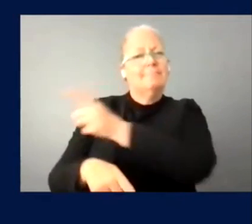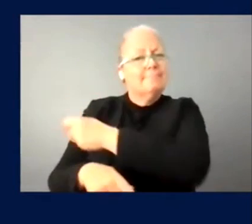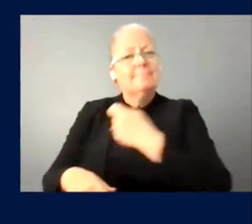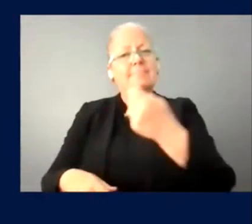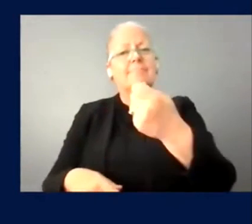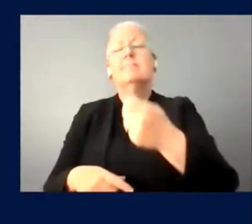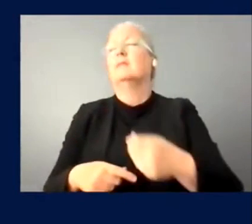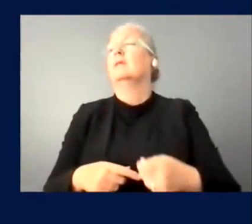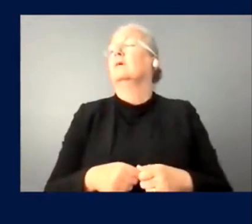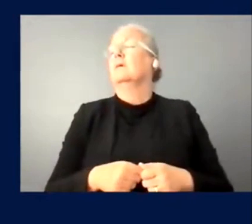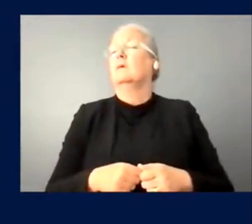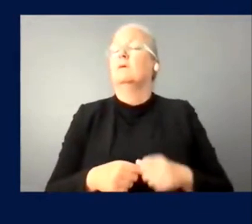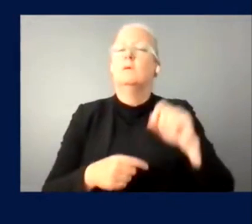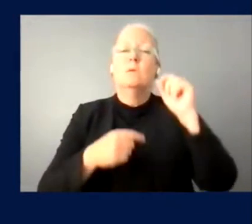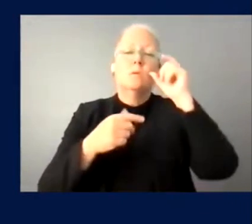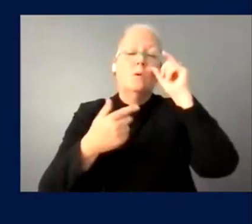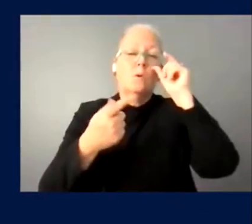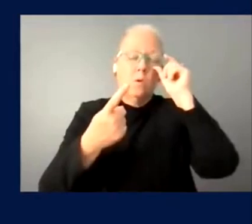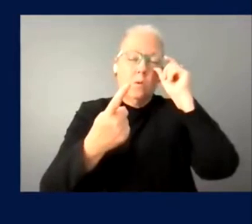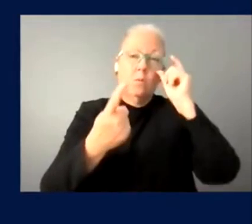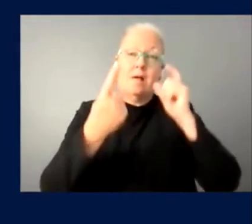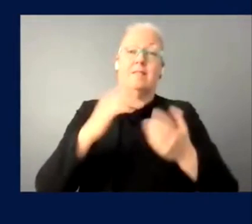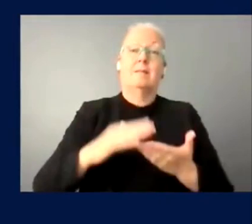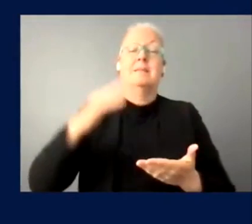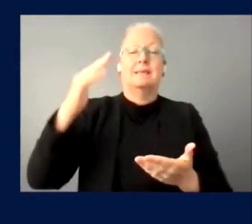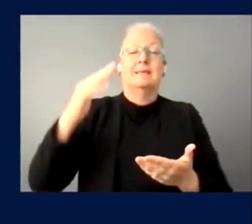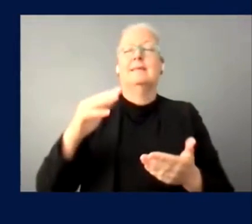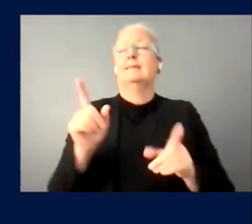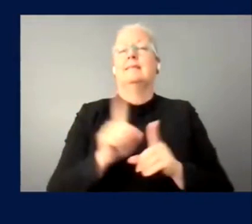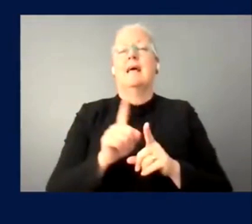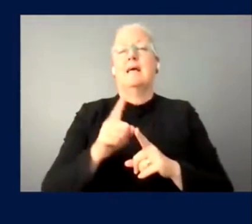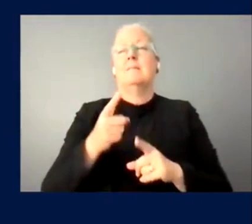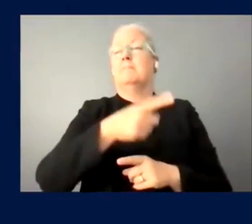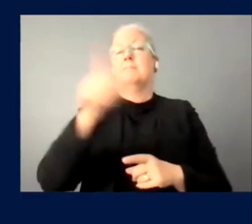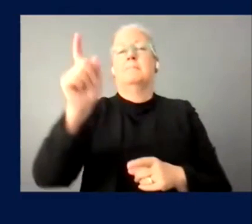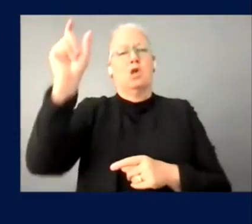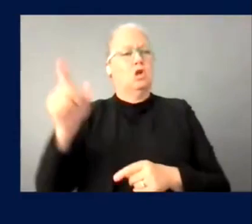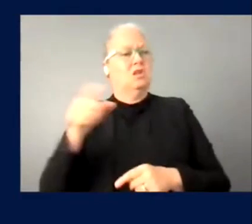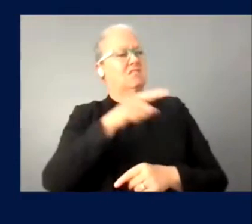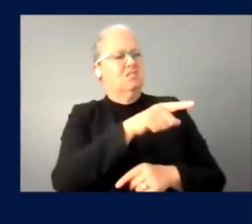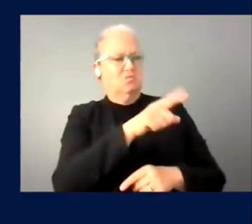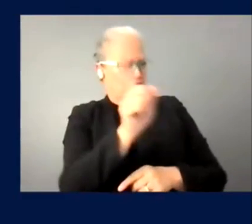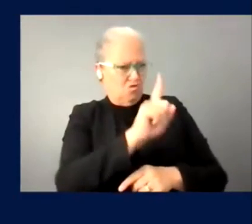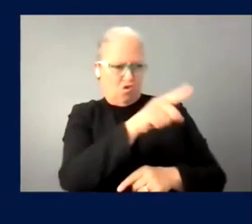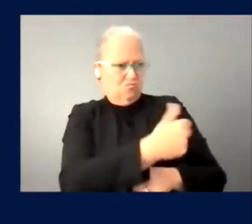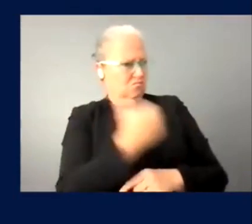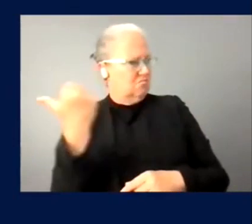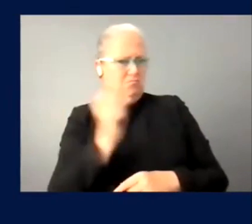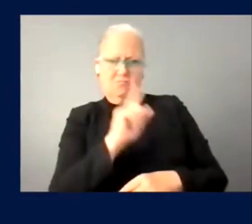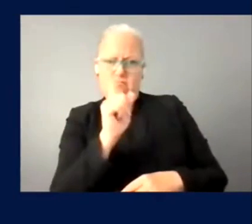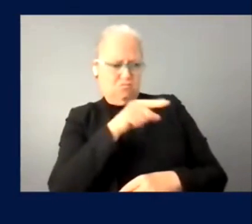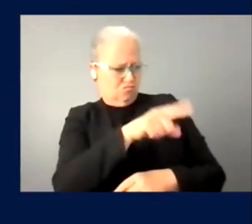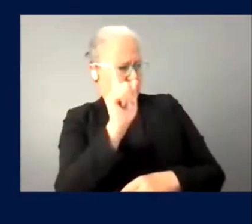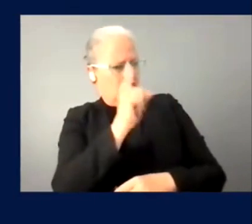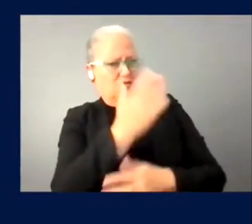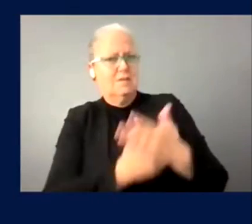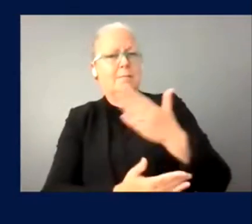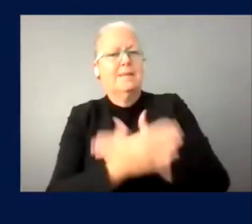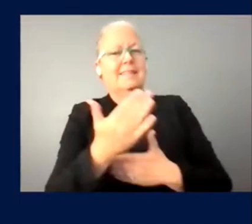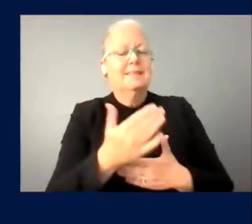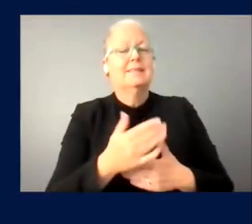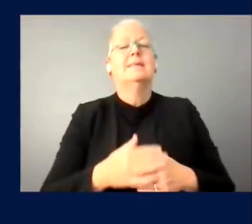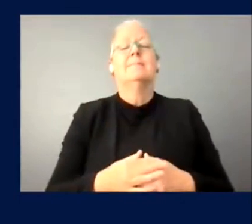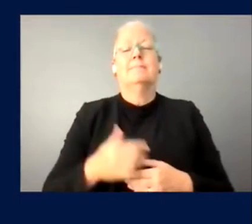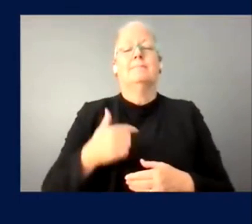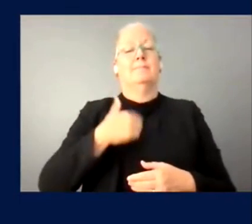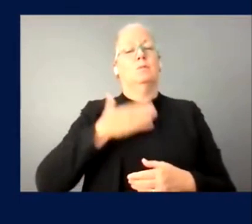really this being incorrectly challenged for using accessible toilets. So I wanted to kind of show you why people need these toilets